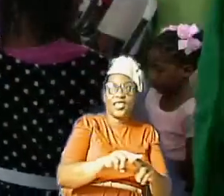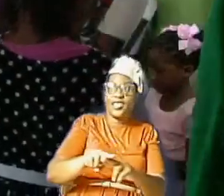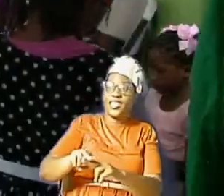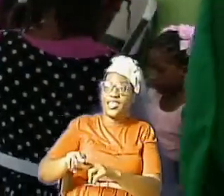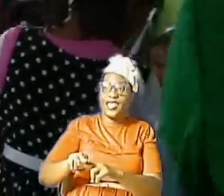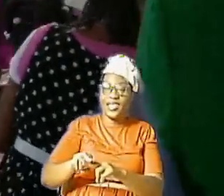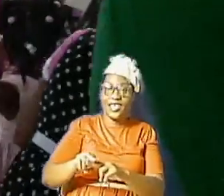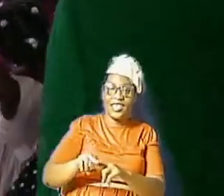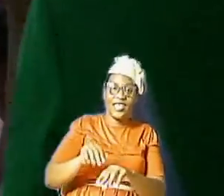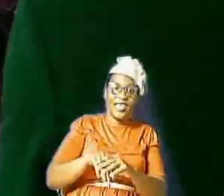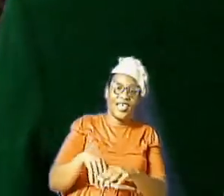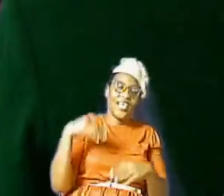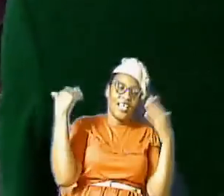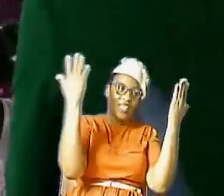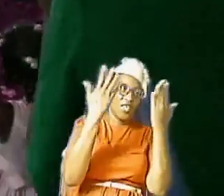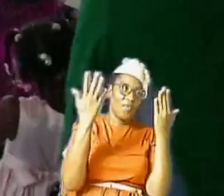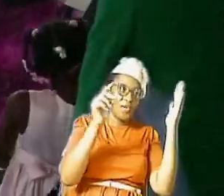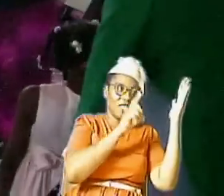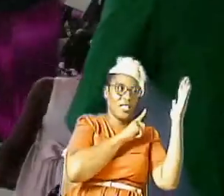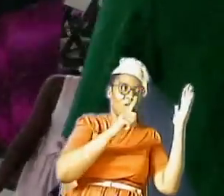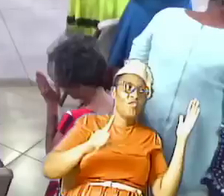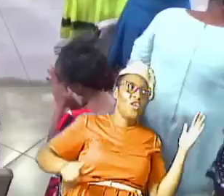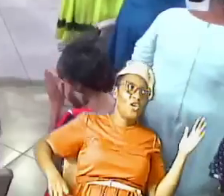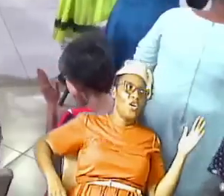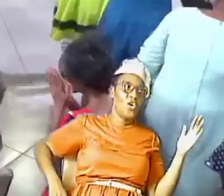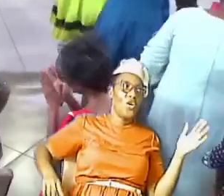seated in the presence of the Lord.